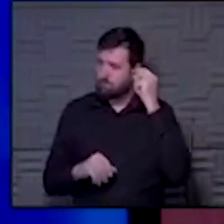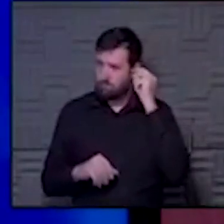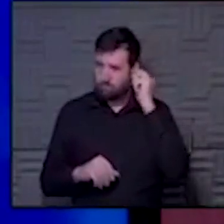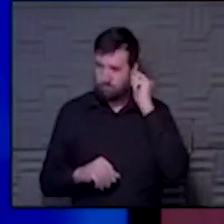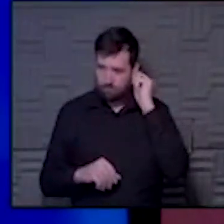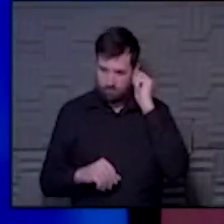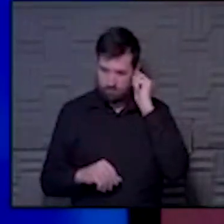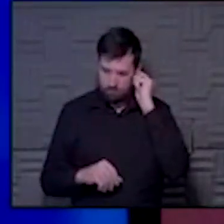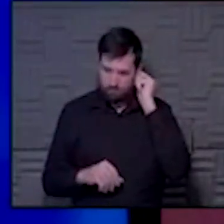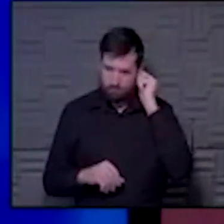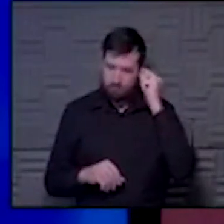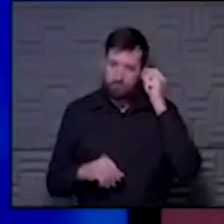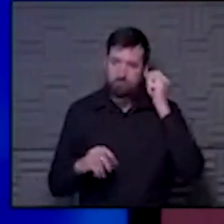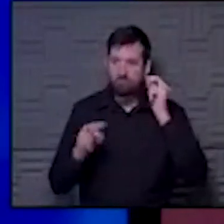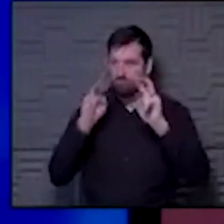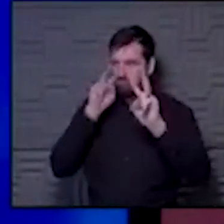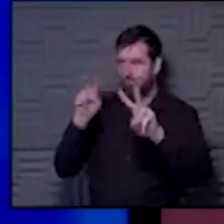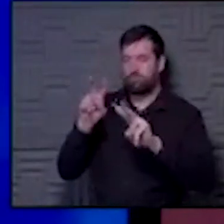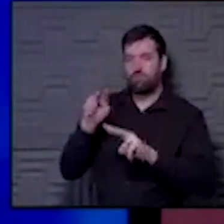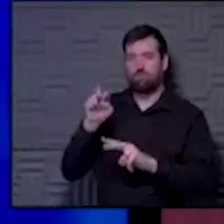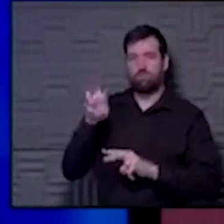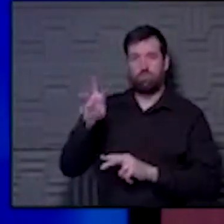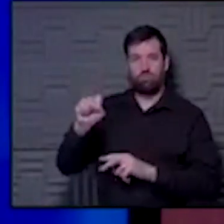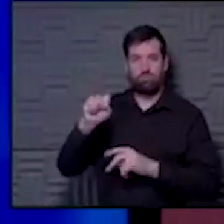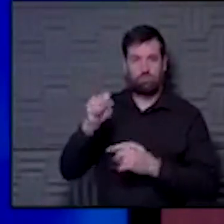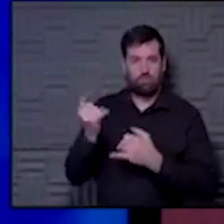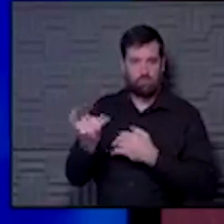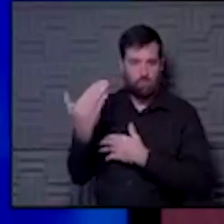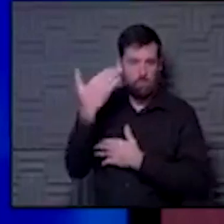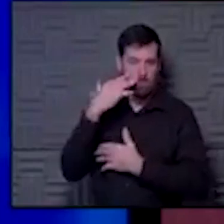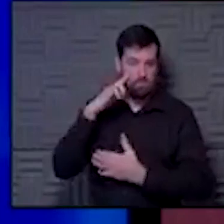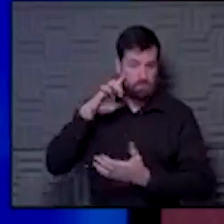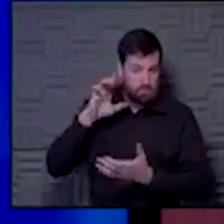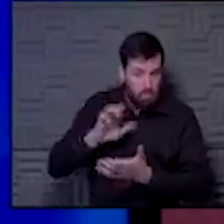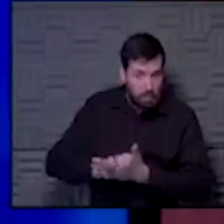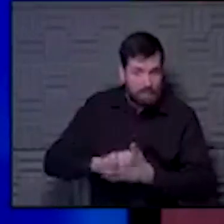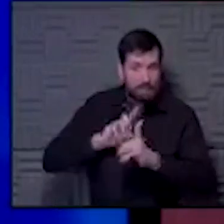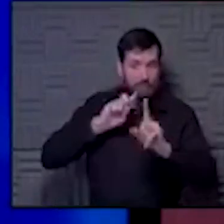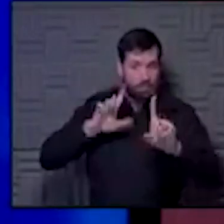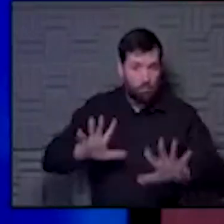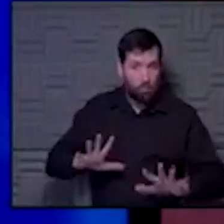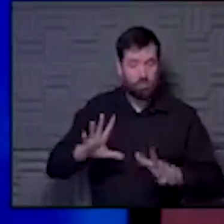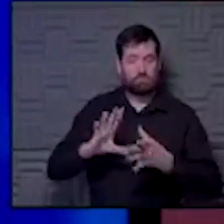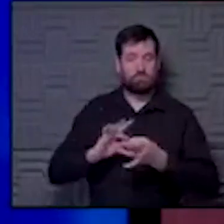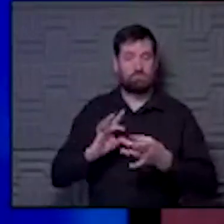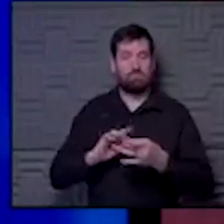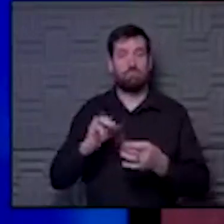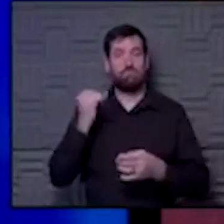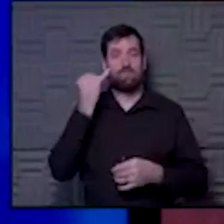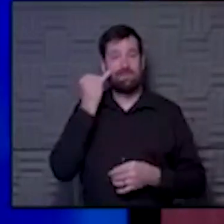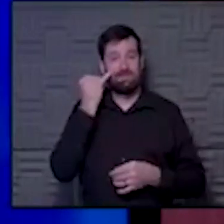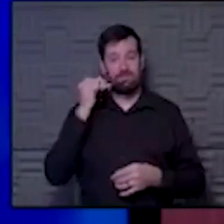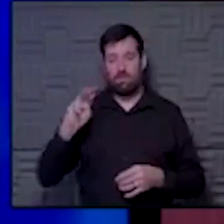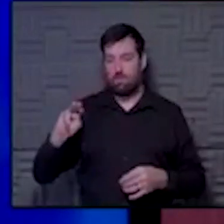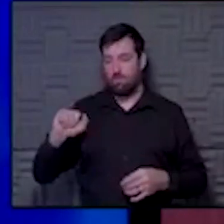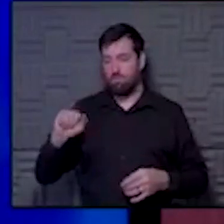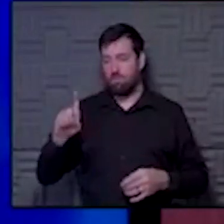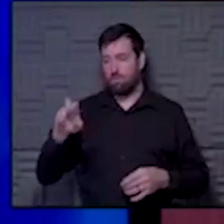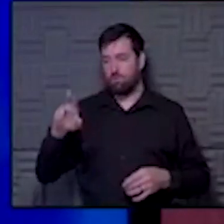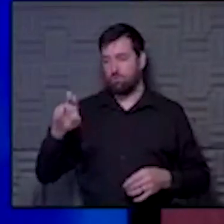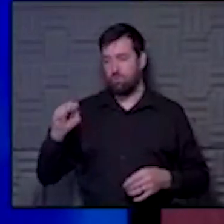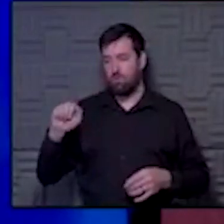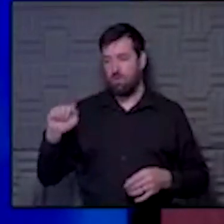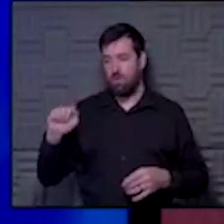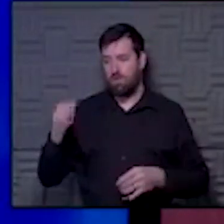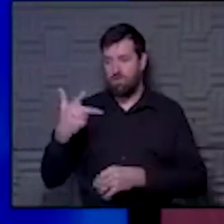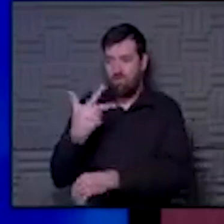viewer was listening to the news this morning and believes that they heard the reporter say that if you get the Moderna vaccine, you don't